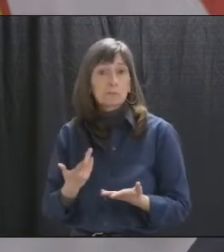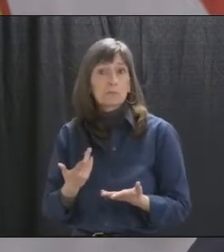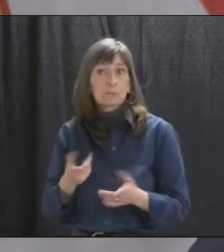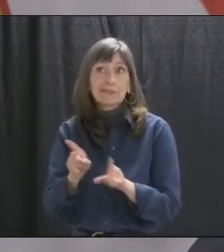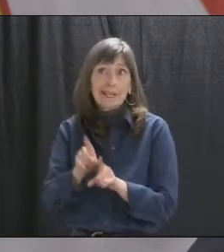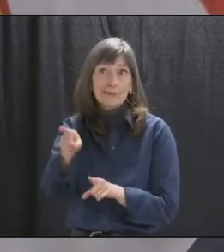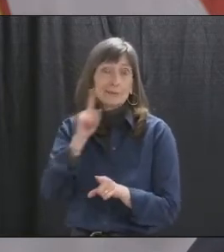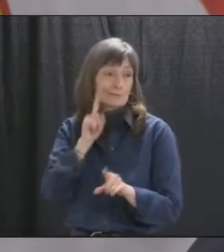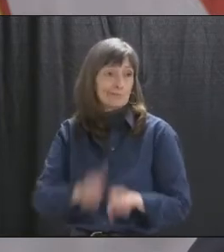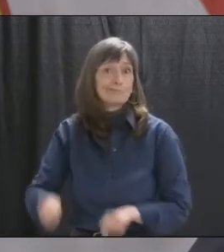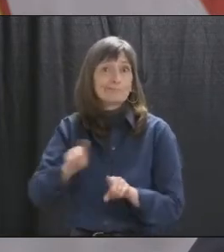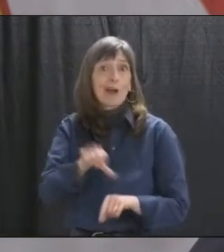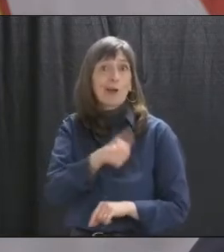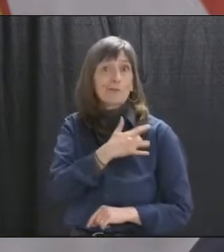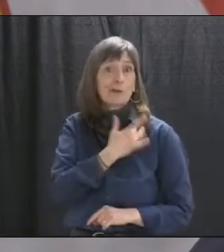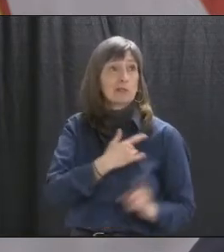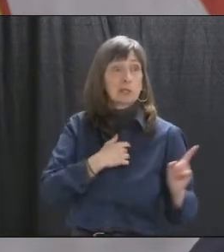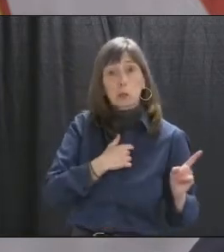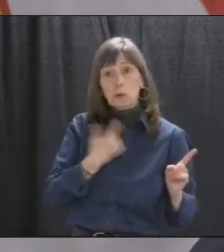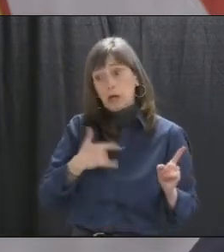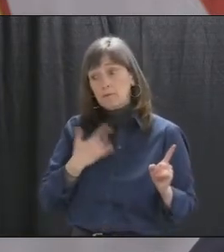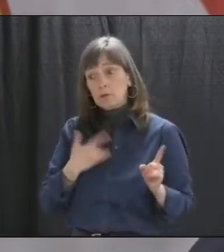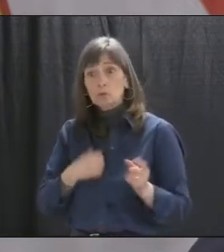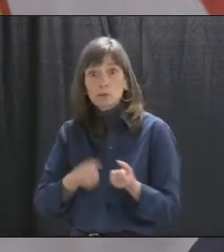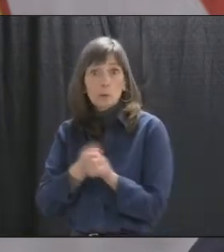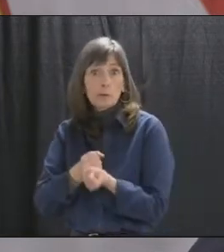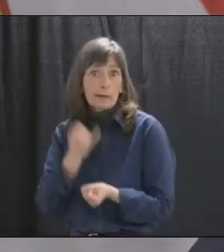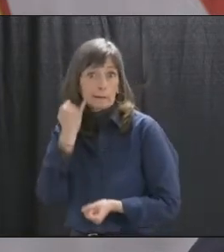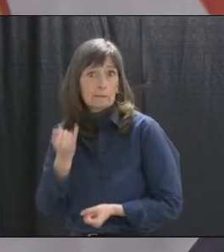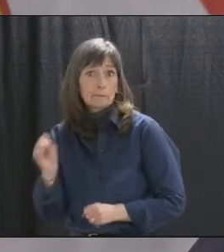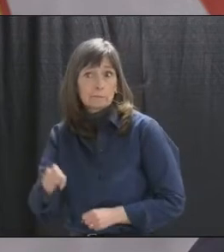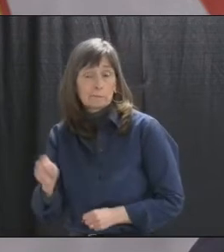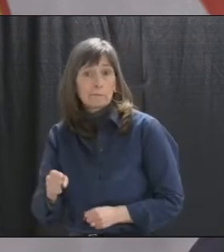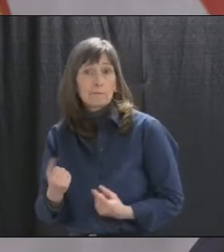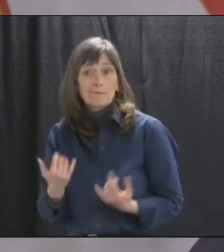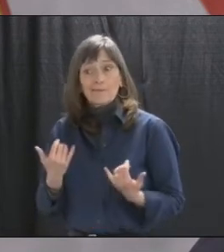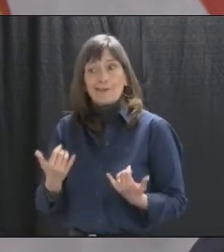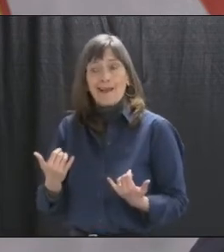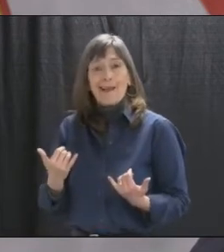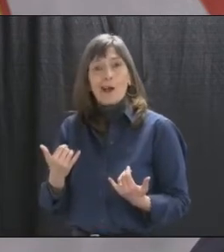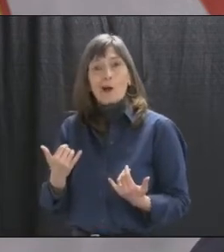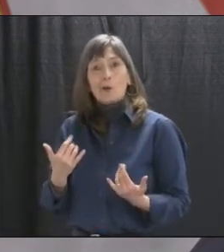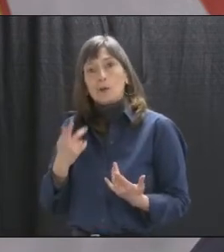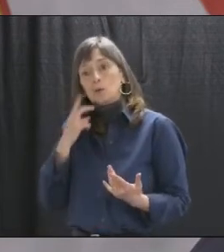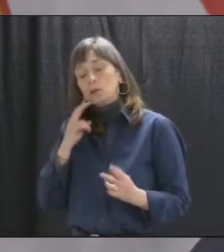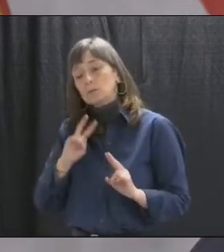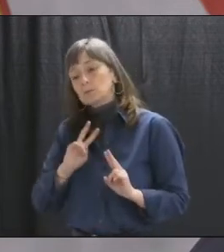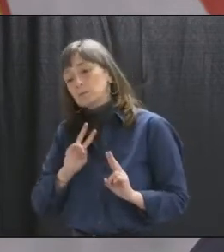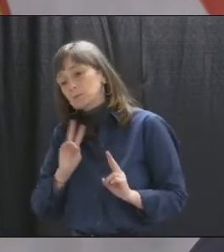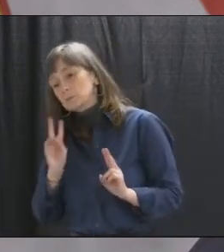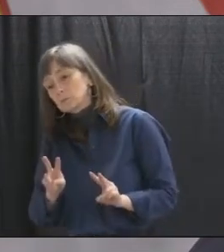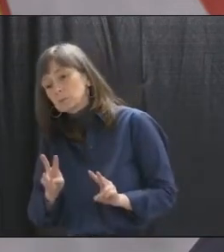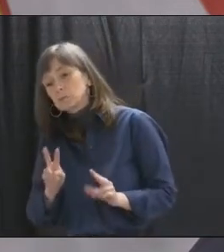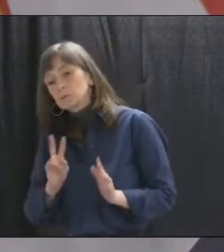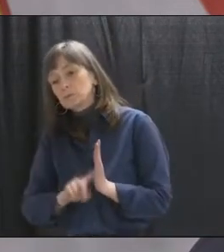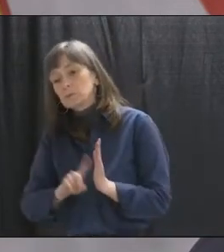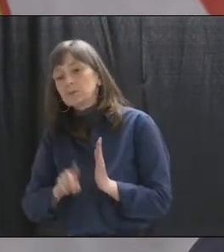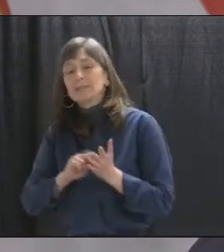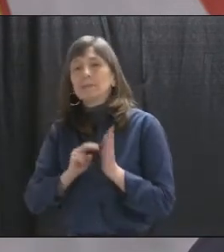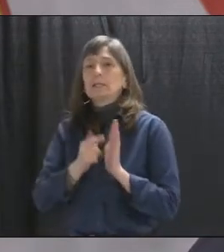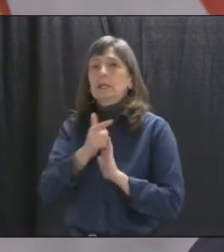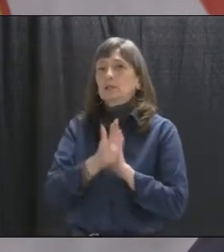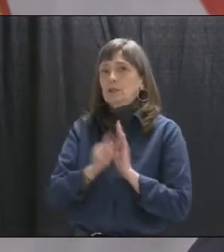you've seen in other provinces. So I think we're supportive of this. It's really now getting to the point where as we look at this, it requires a legislative